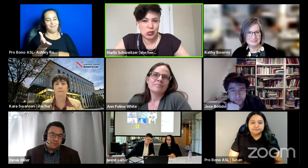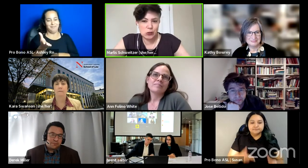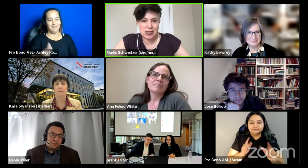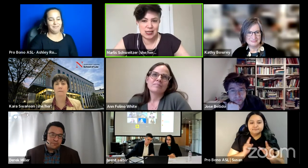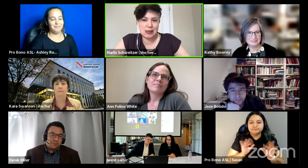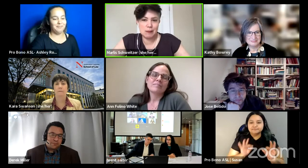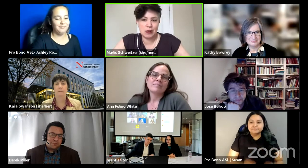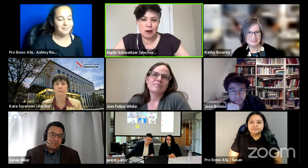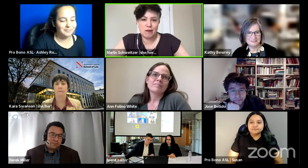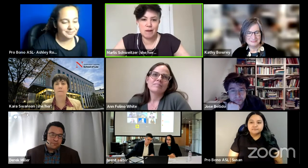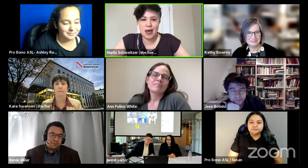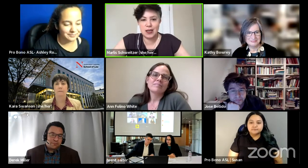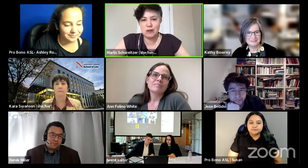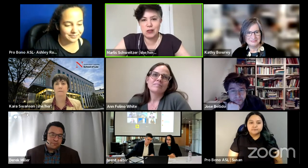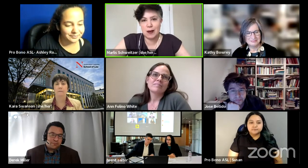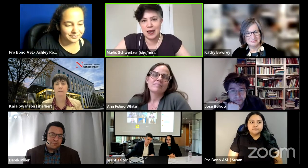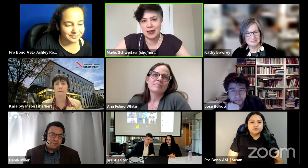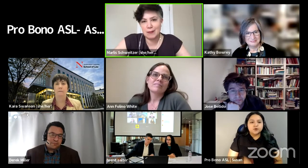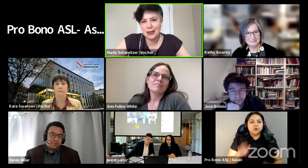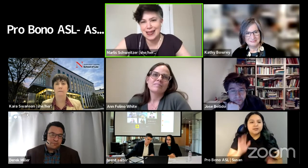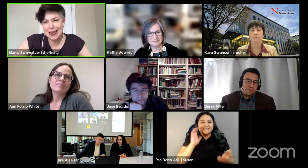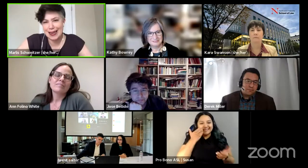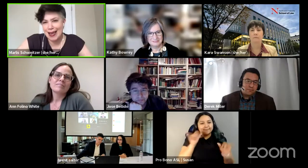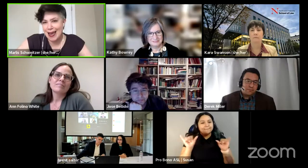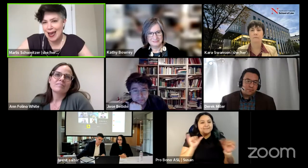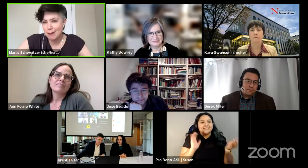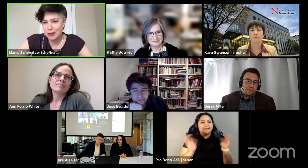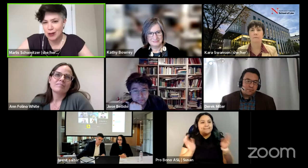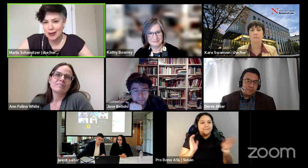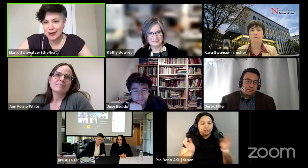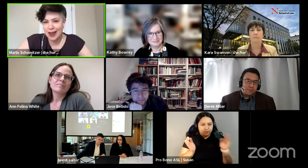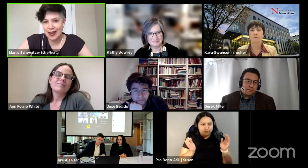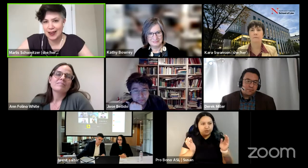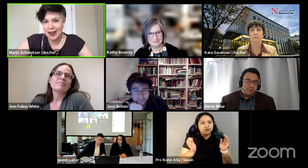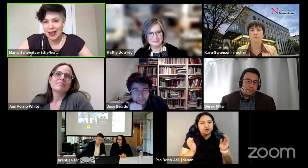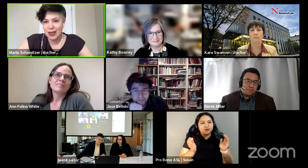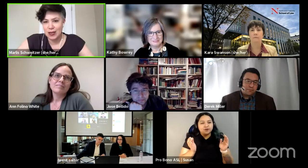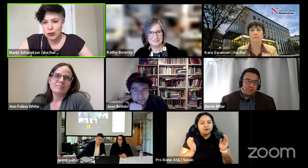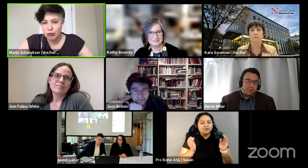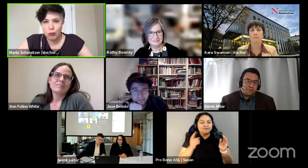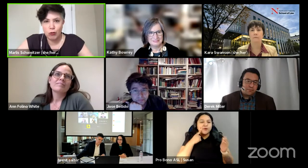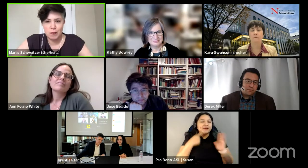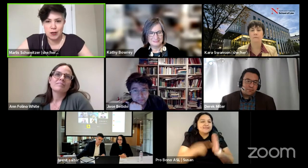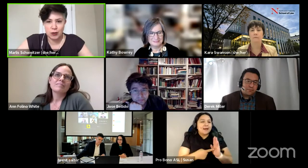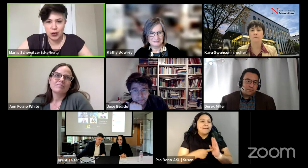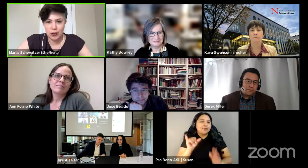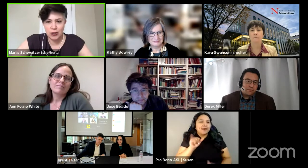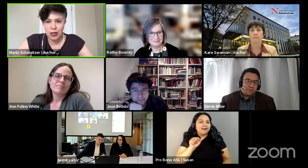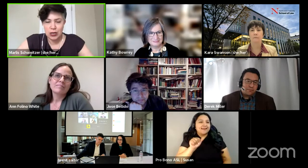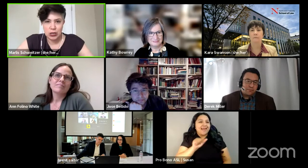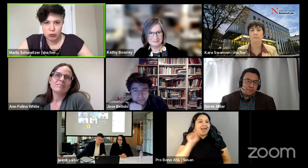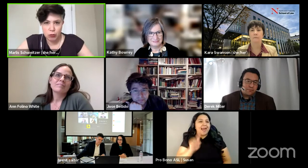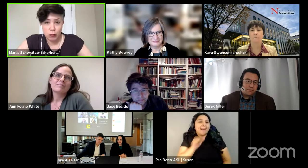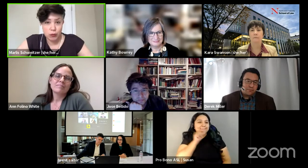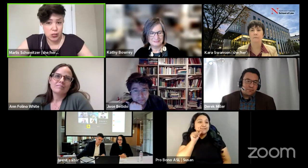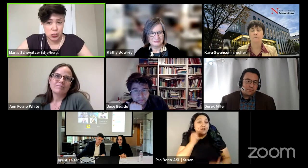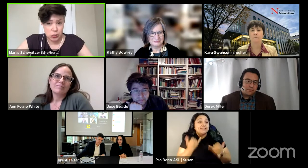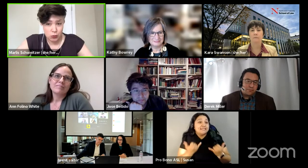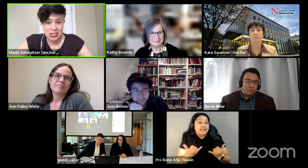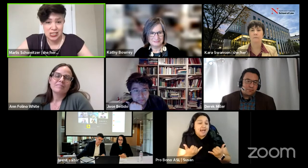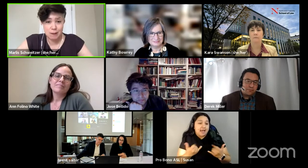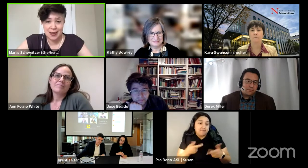not too dissimilar from that used by companies like Amazon today. Control the material, control